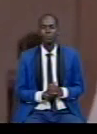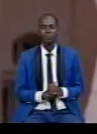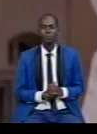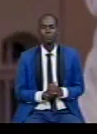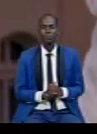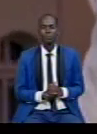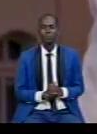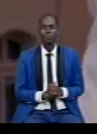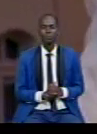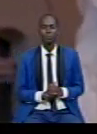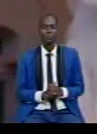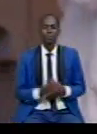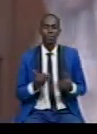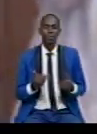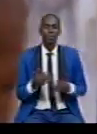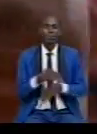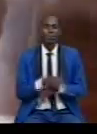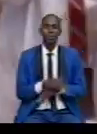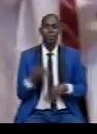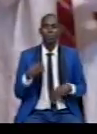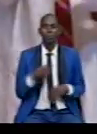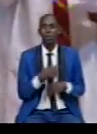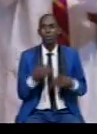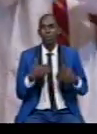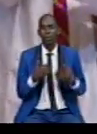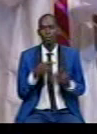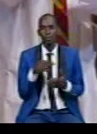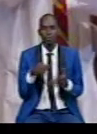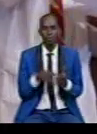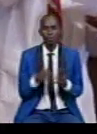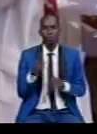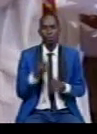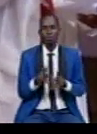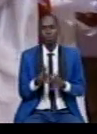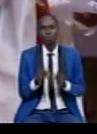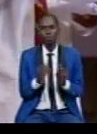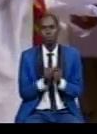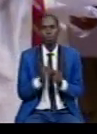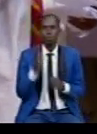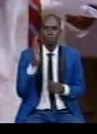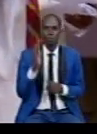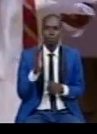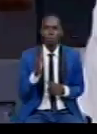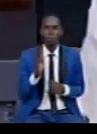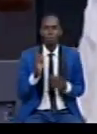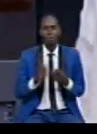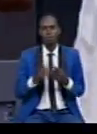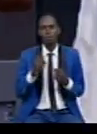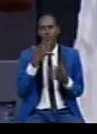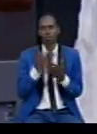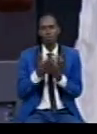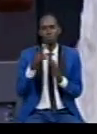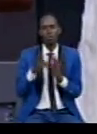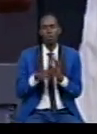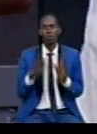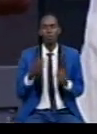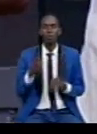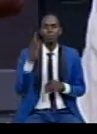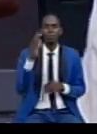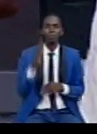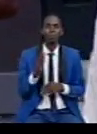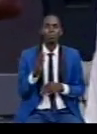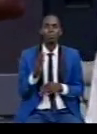a number of our brethren here that have testimonies to the goodness of God.